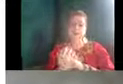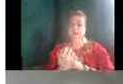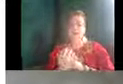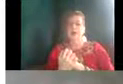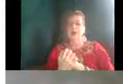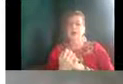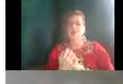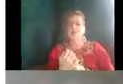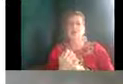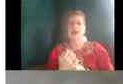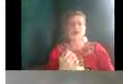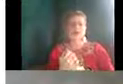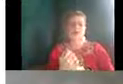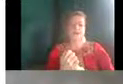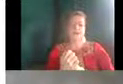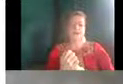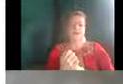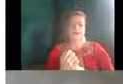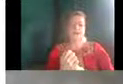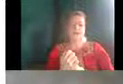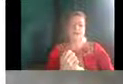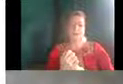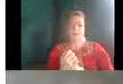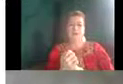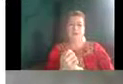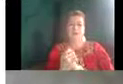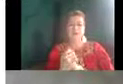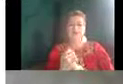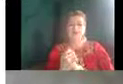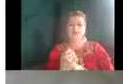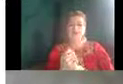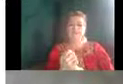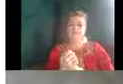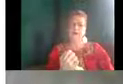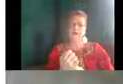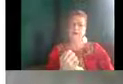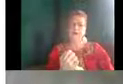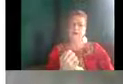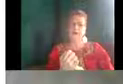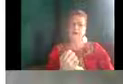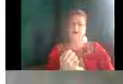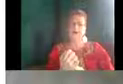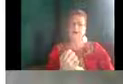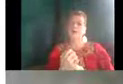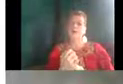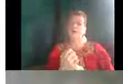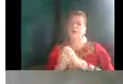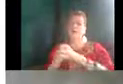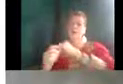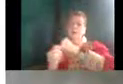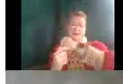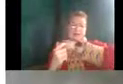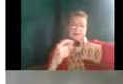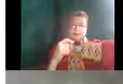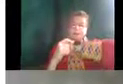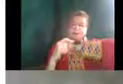detection so what happens is the watch detects a hard fall and then what it'll